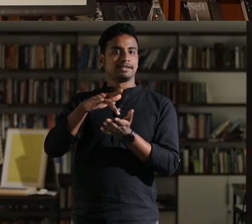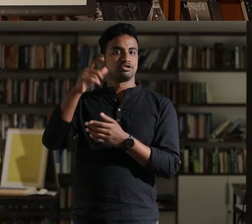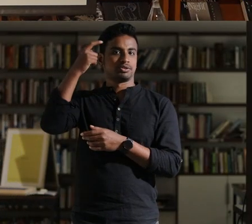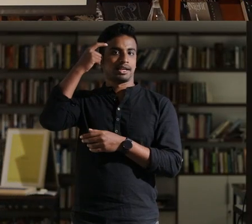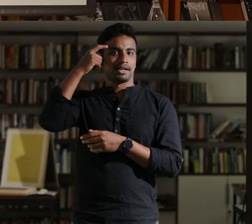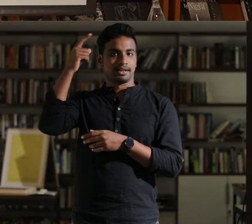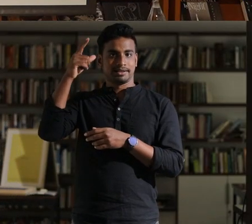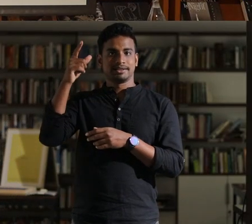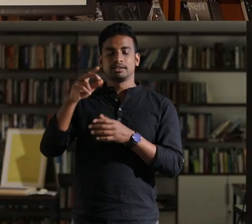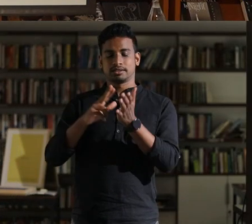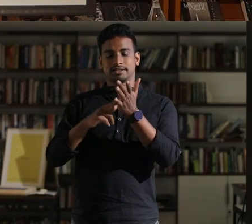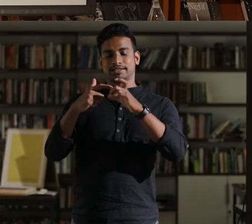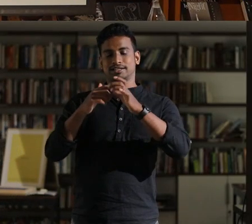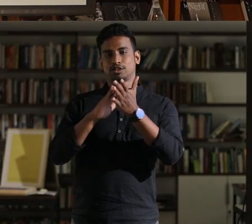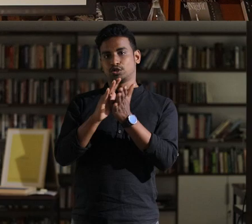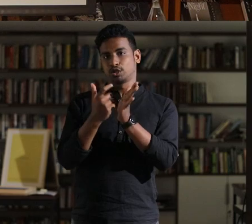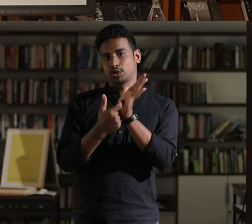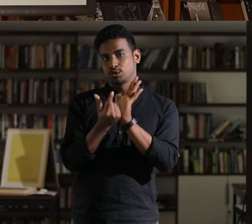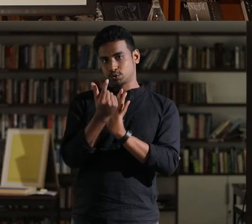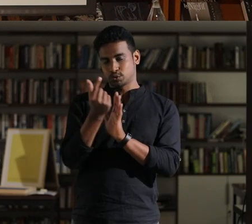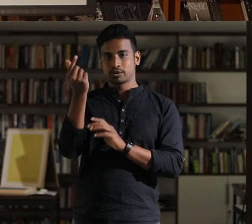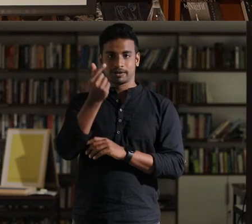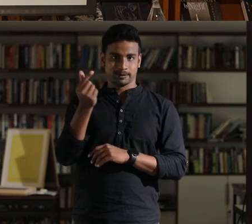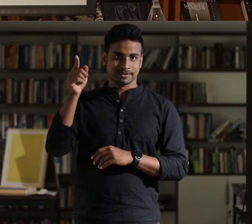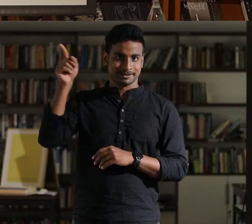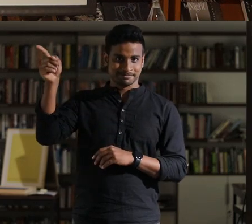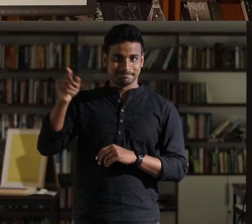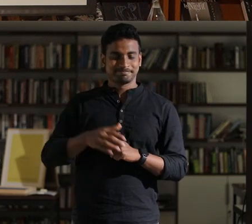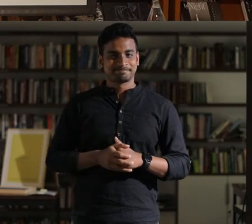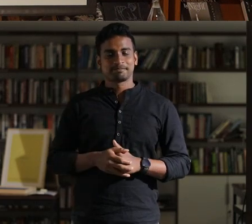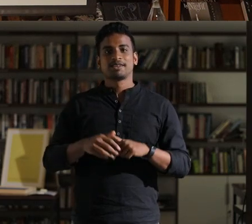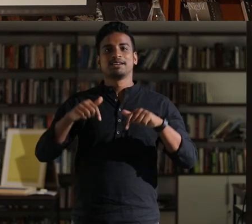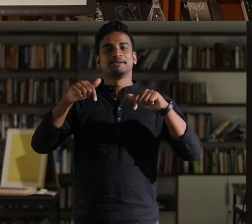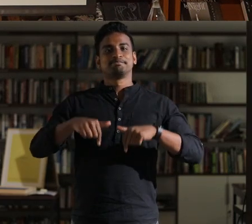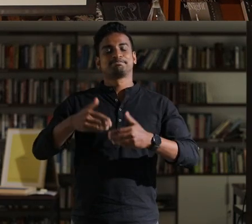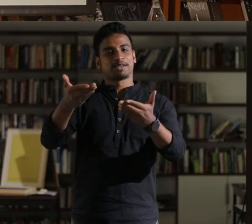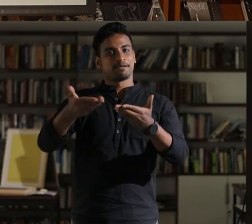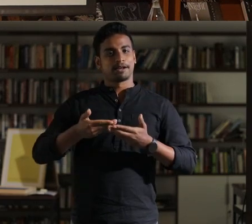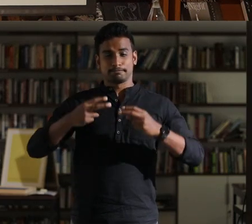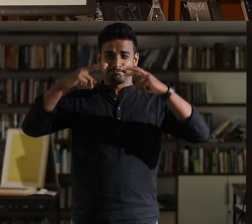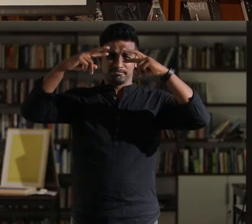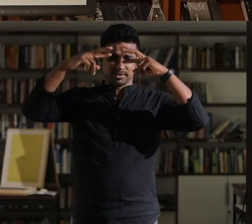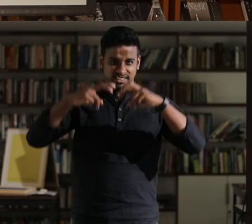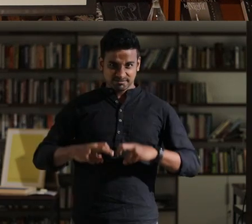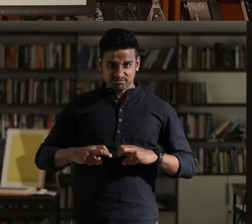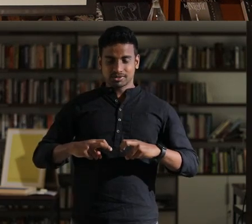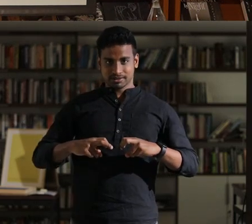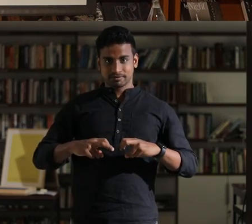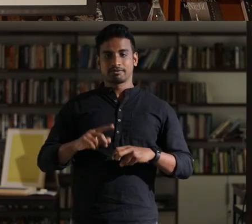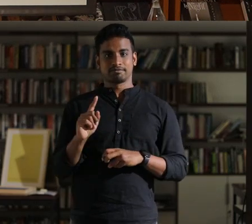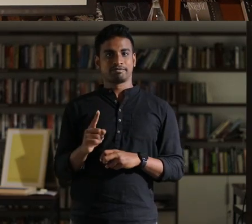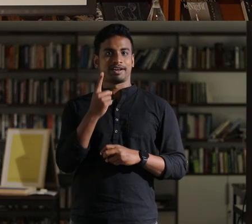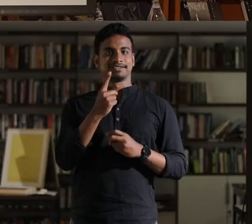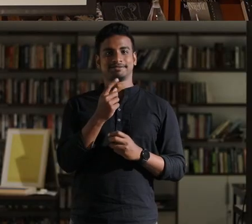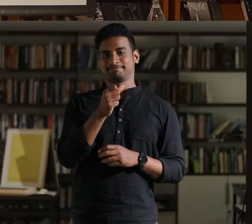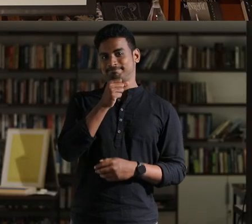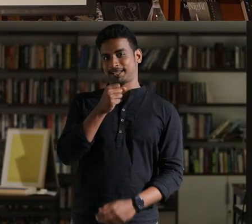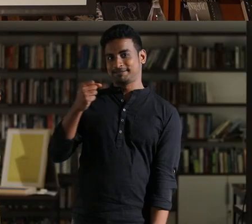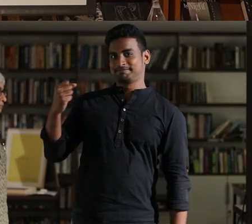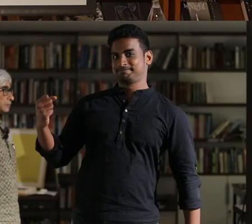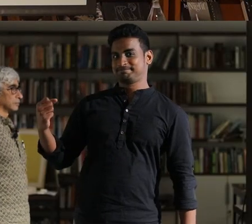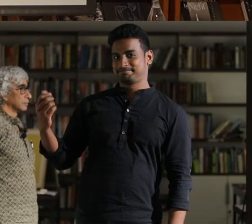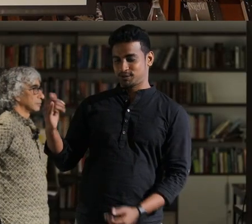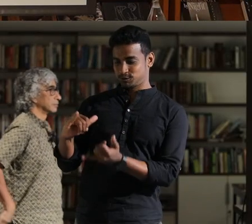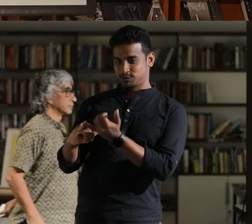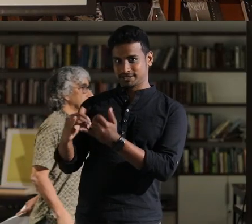Delhi. I welcome all of you to the first session of Deep Dive, and I now pass the mic to Surajit